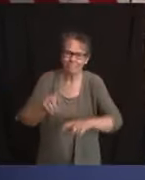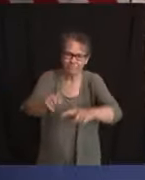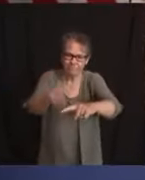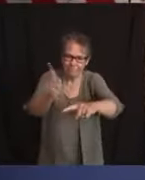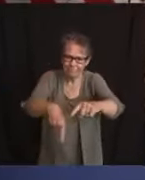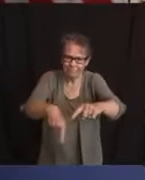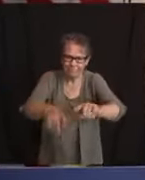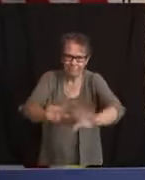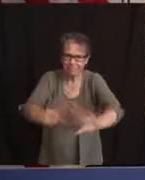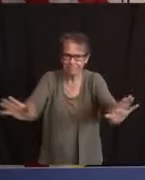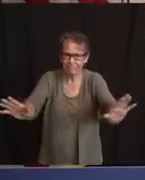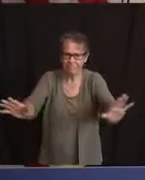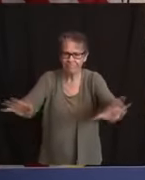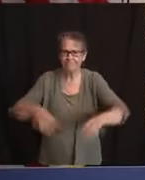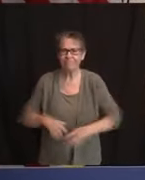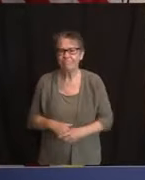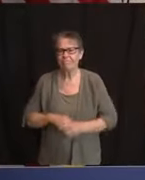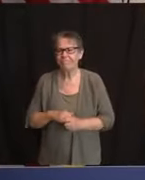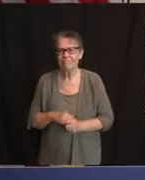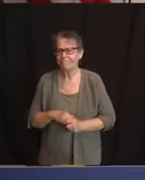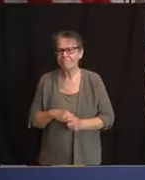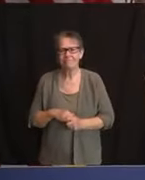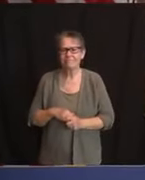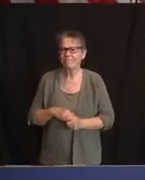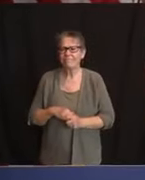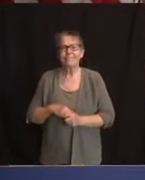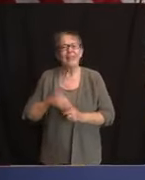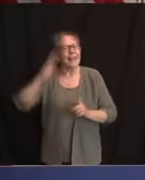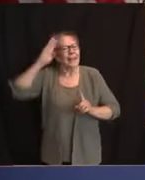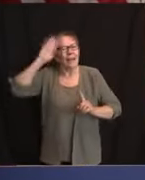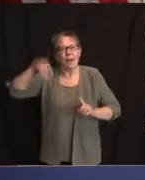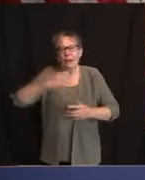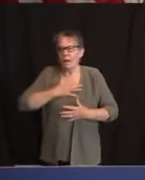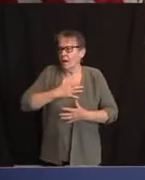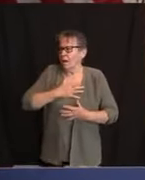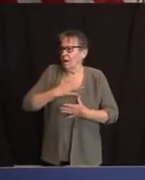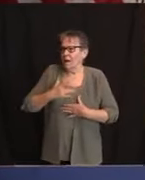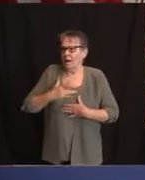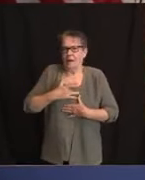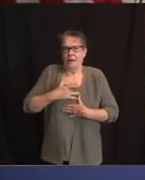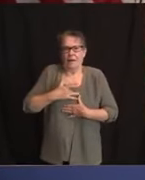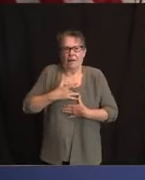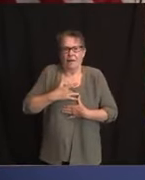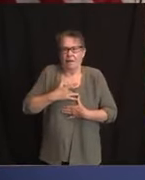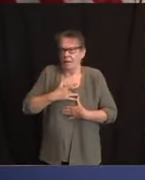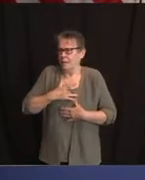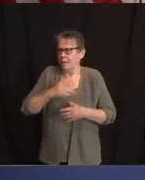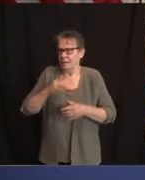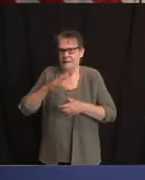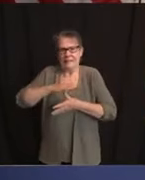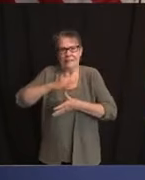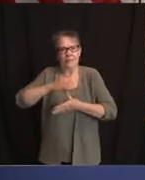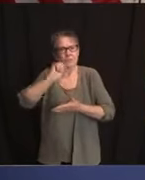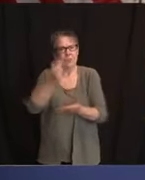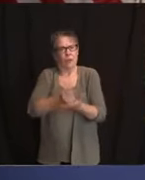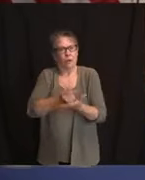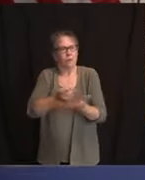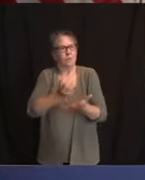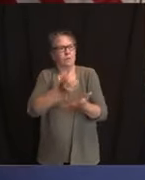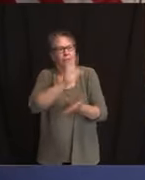to Matt. Where hearts are breaking here, most importantly for the fatalities. But on that list of broken hearts are seniors and their families.